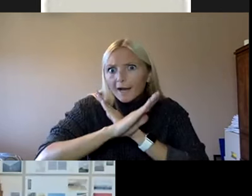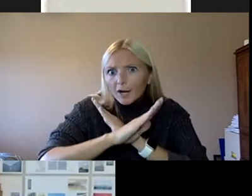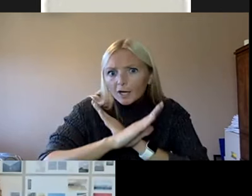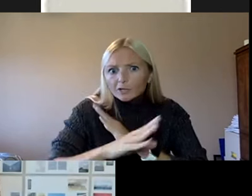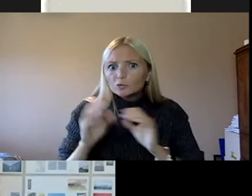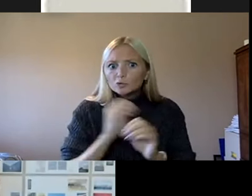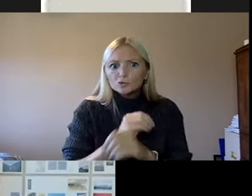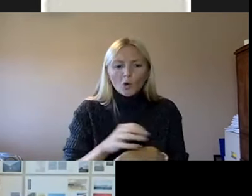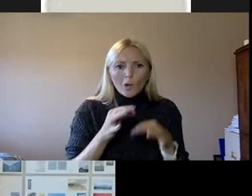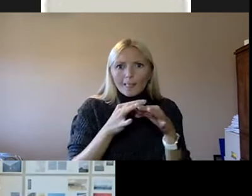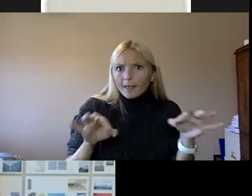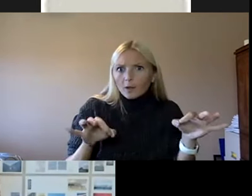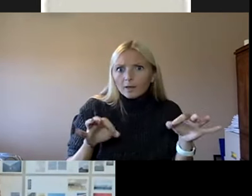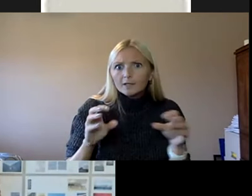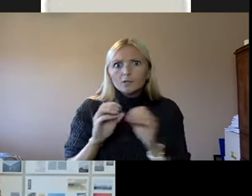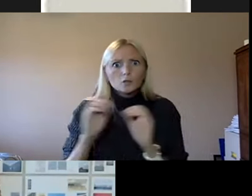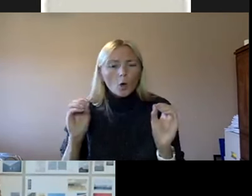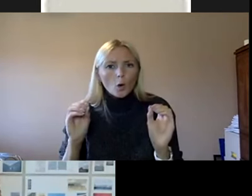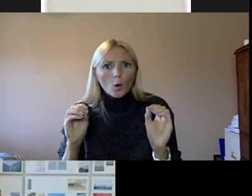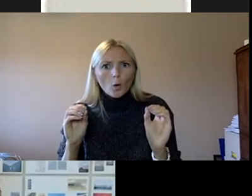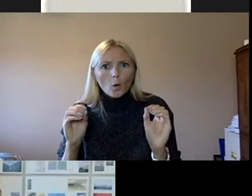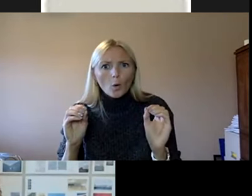language, no nothing. So